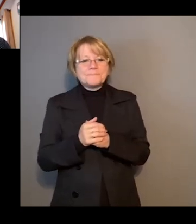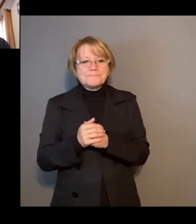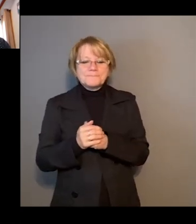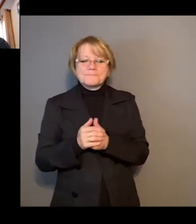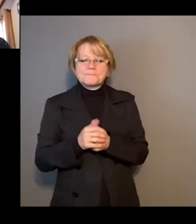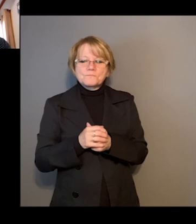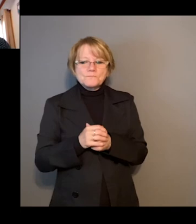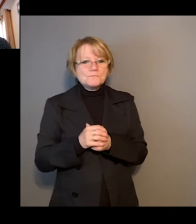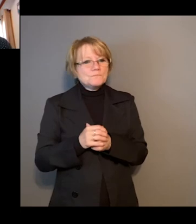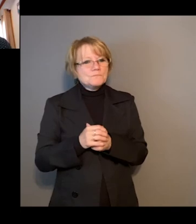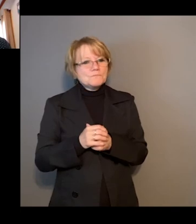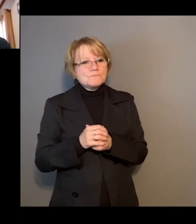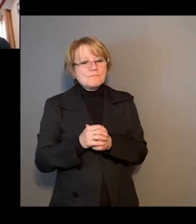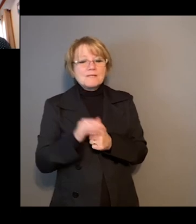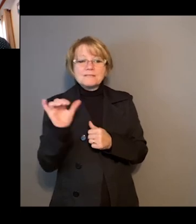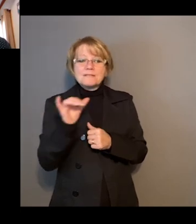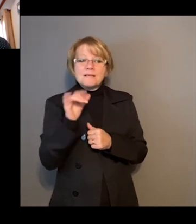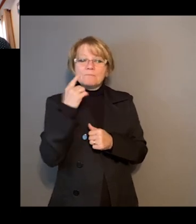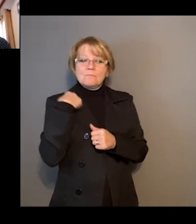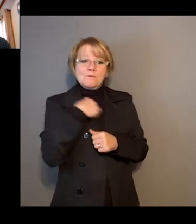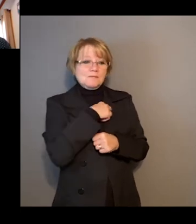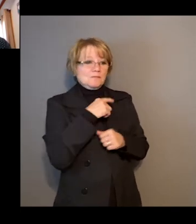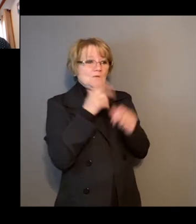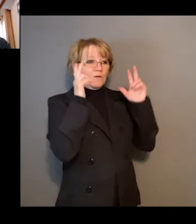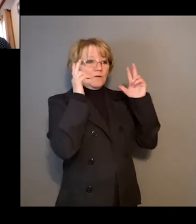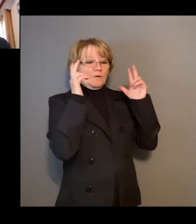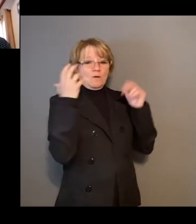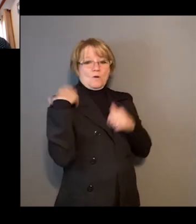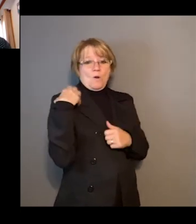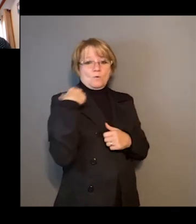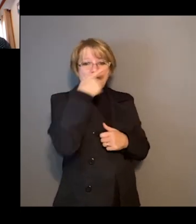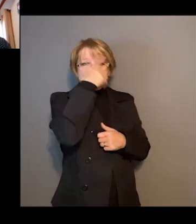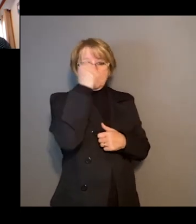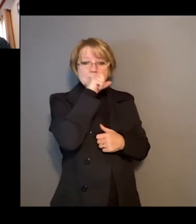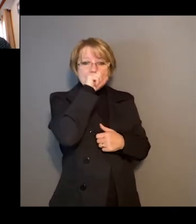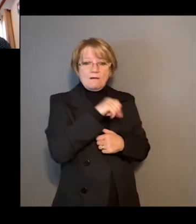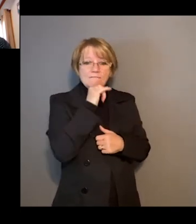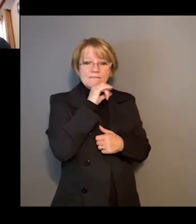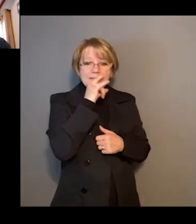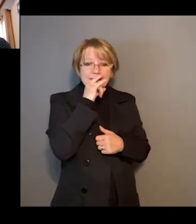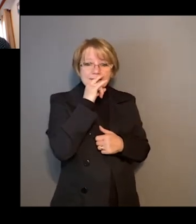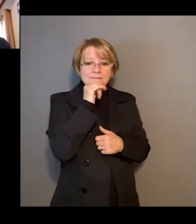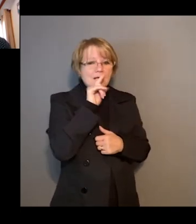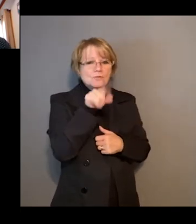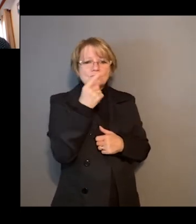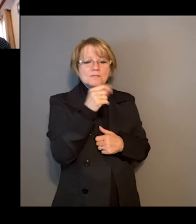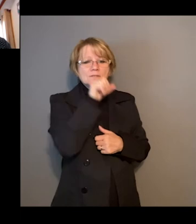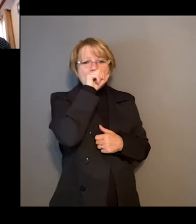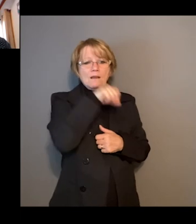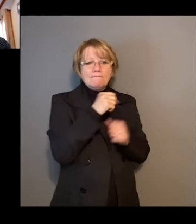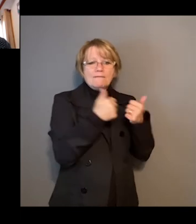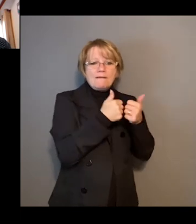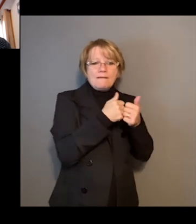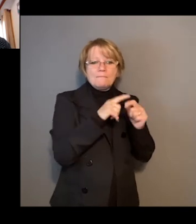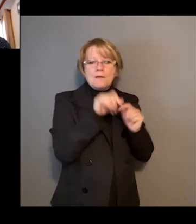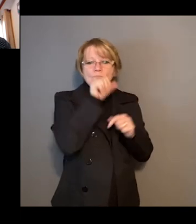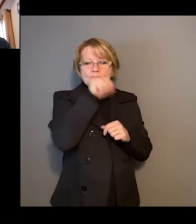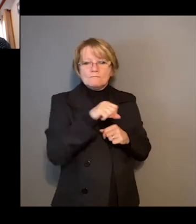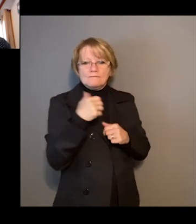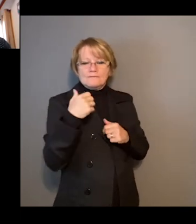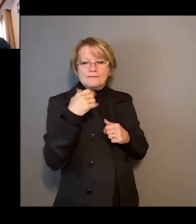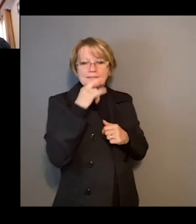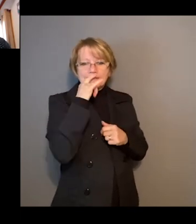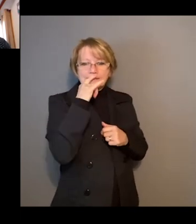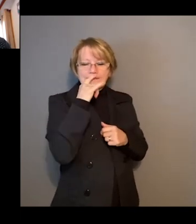love the game. We coach because we love kids. And so hopefully through our coaching efforts, we give them something that they can use as they